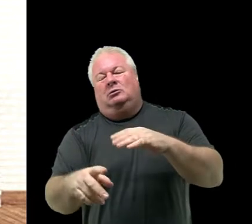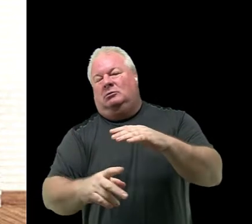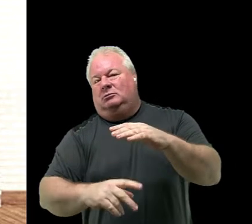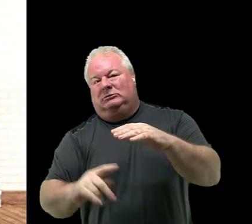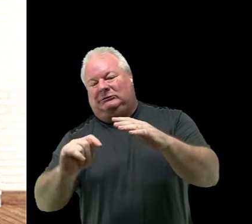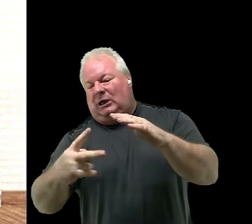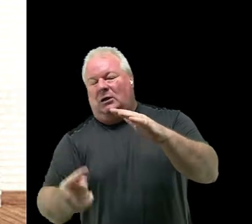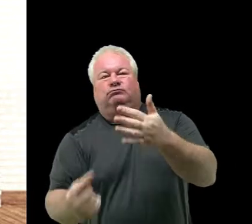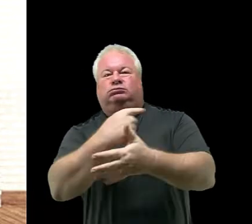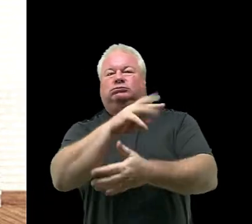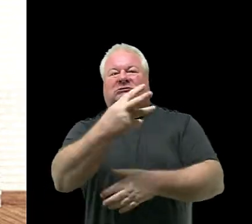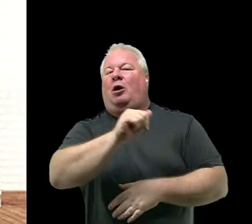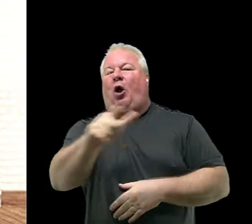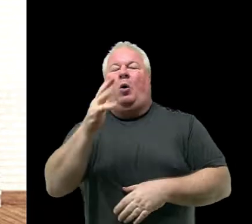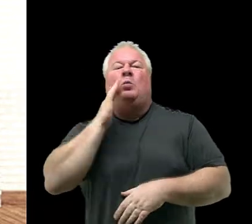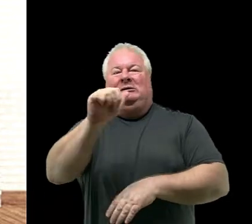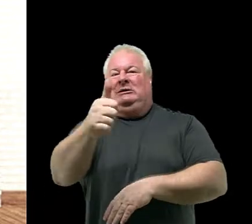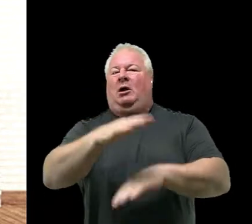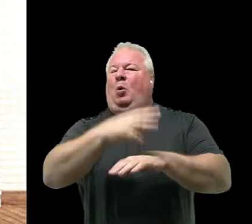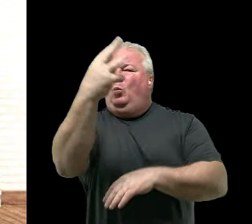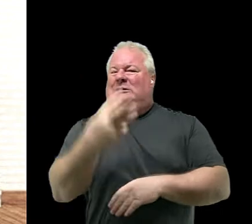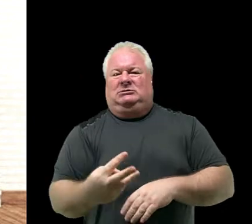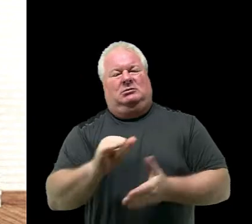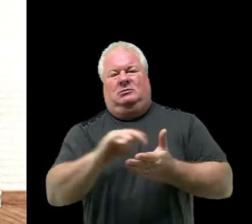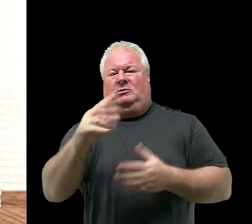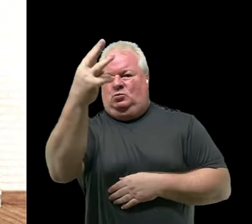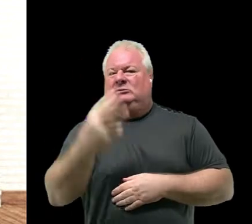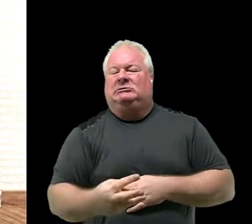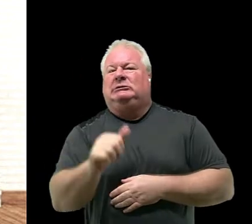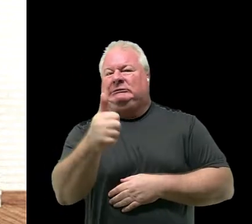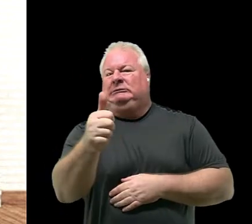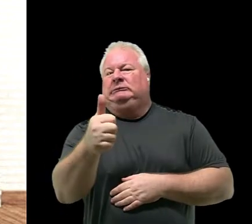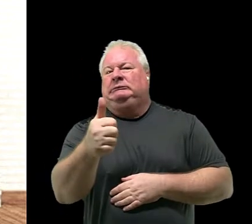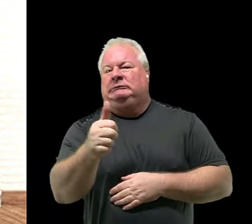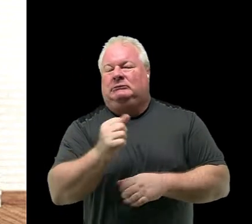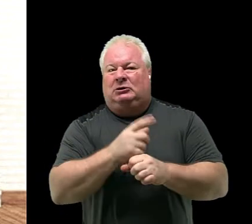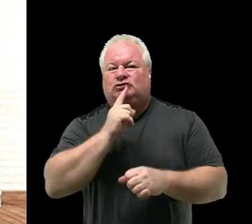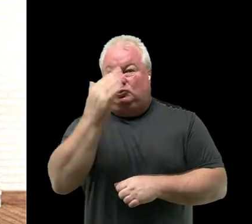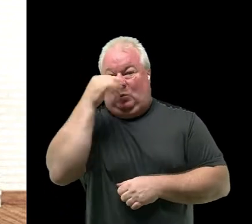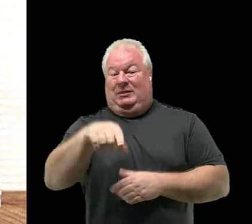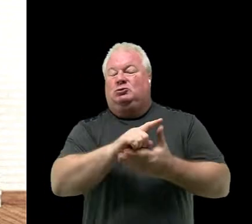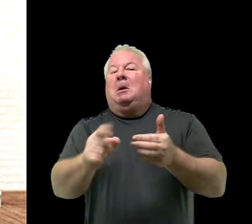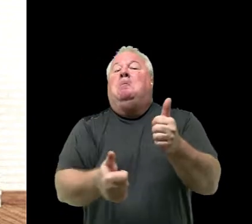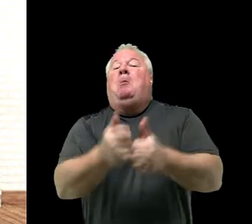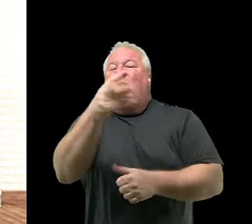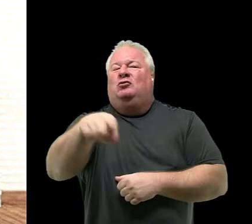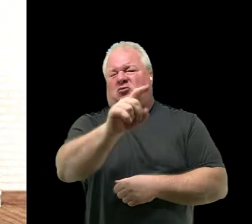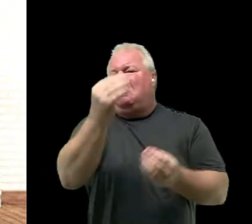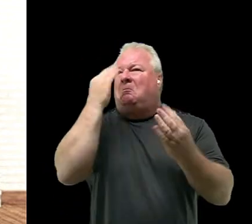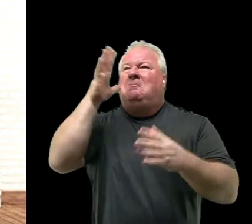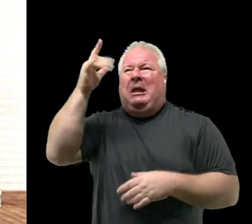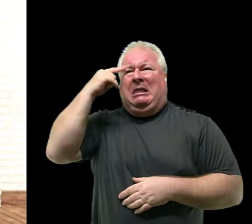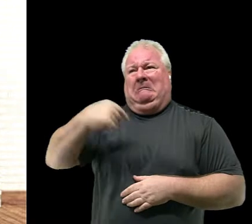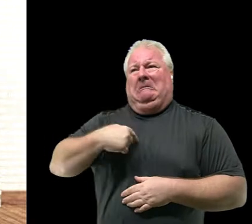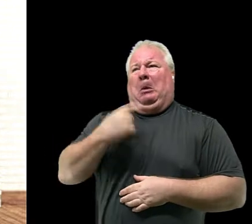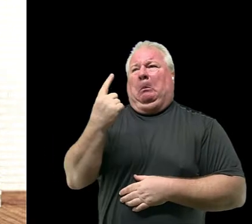Zooms before 10 a.m. That's only on Wednesdays. So make sure that you let your parents know